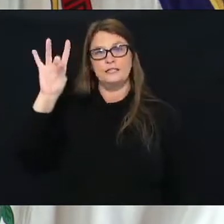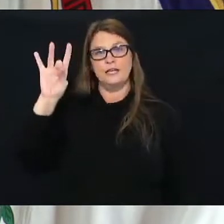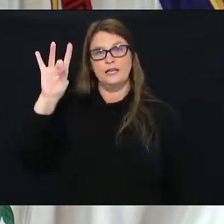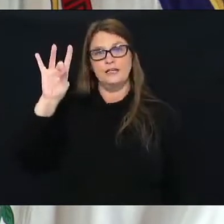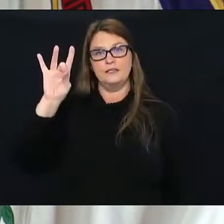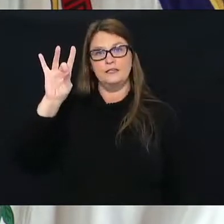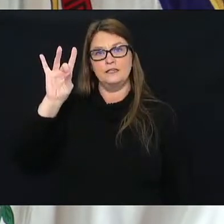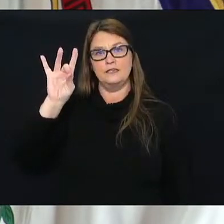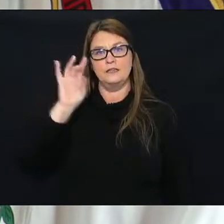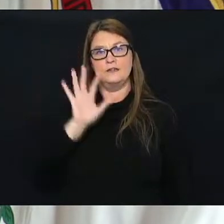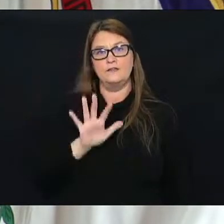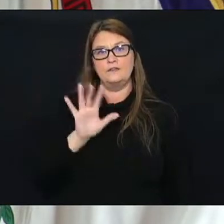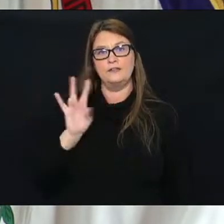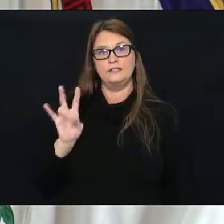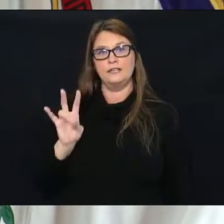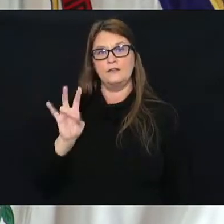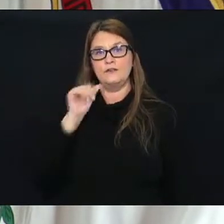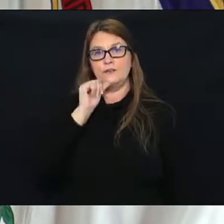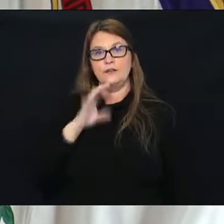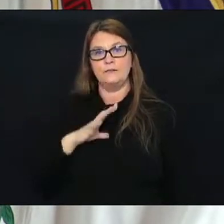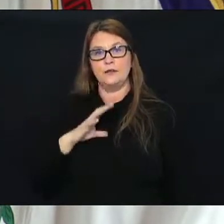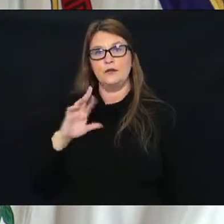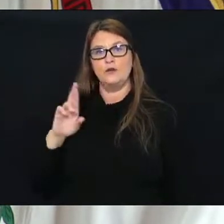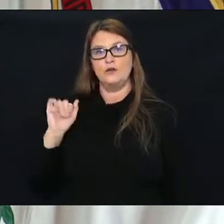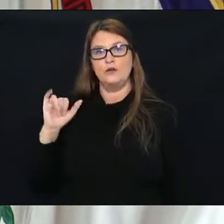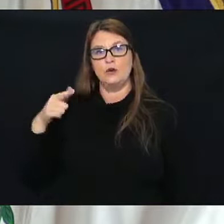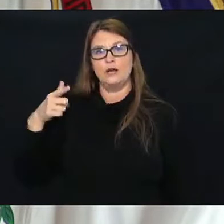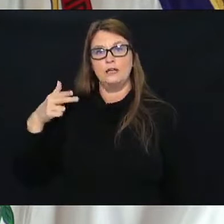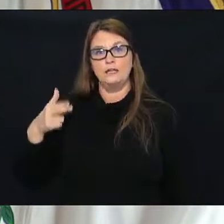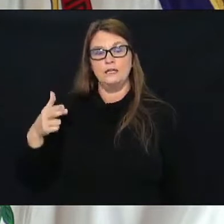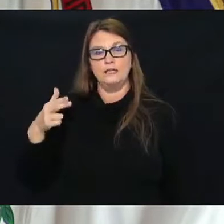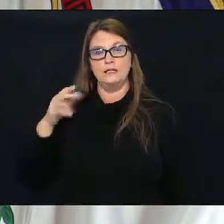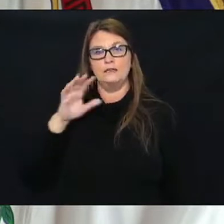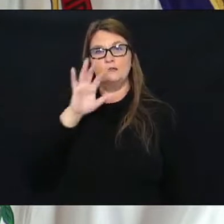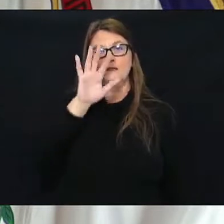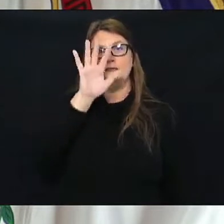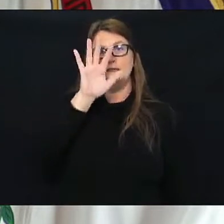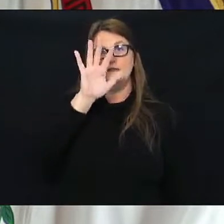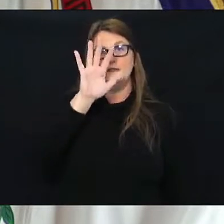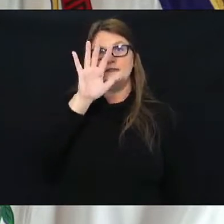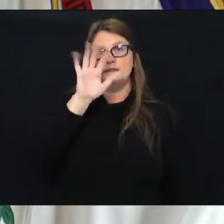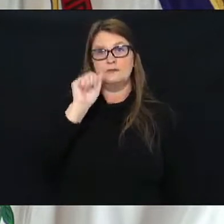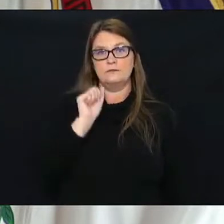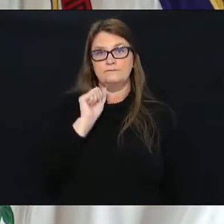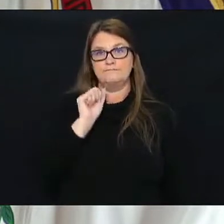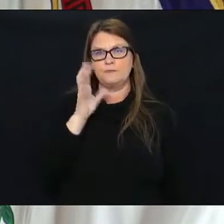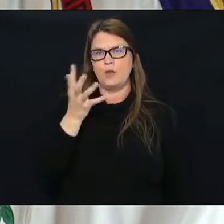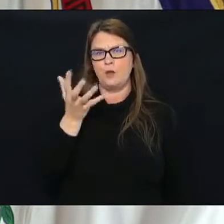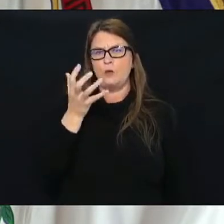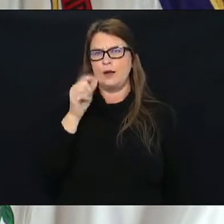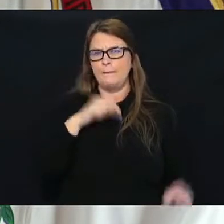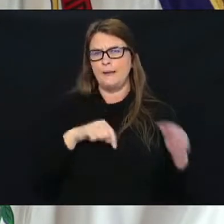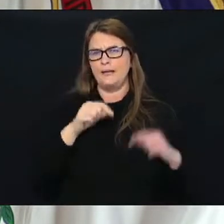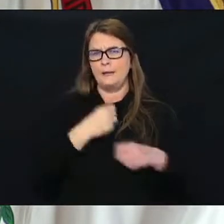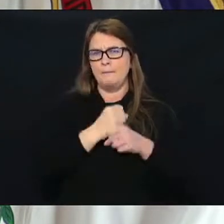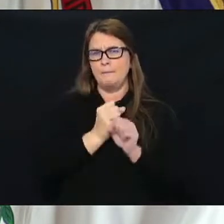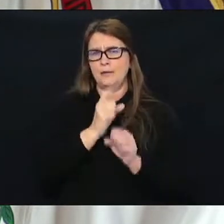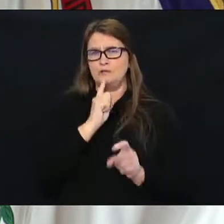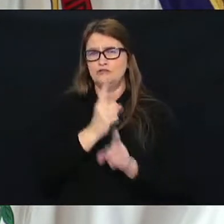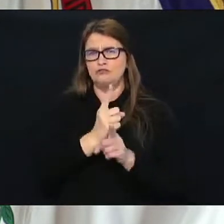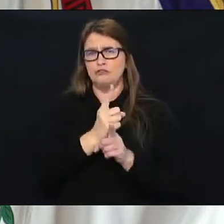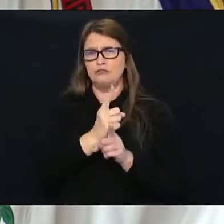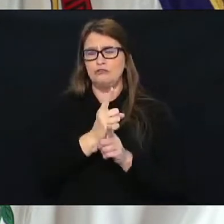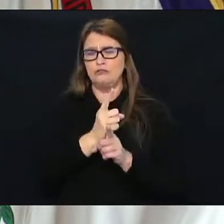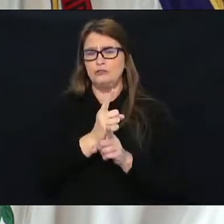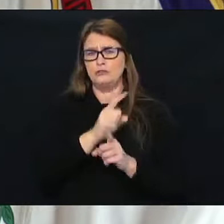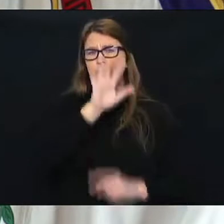5,568th death, a 57-year-old female from Raleigh County. I want to back up here and make sure I got this exactly right.